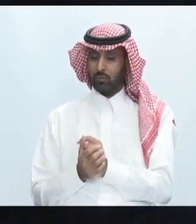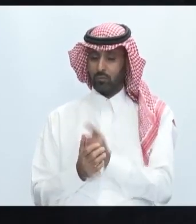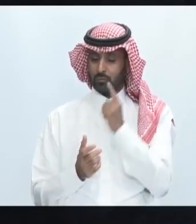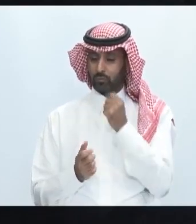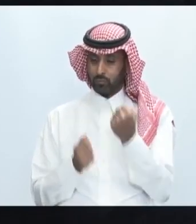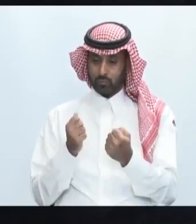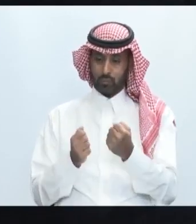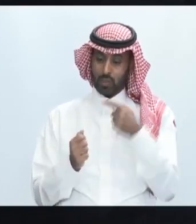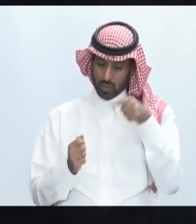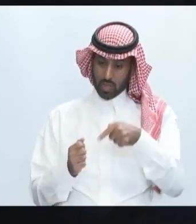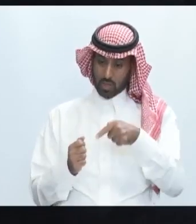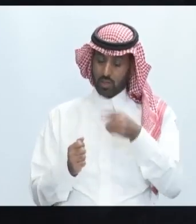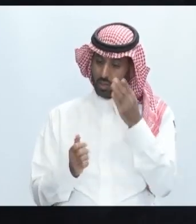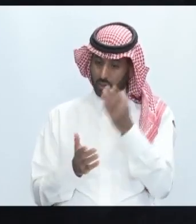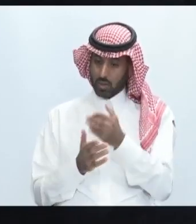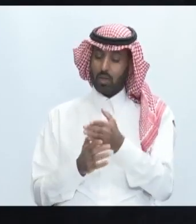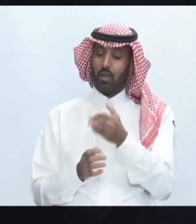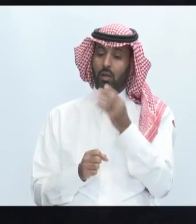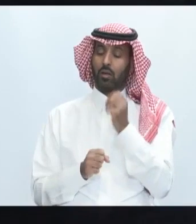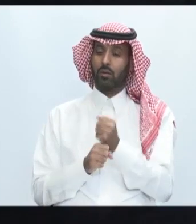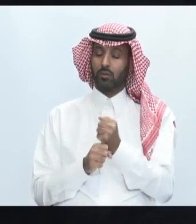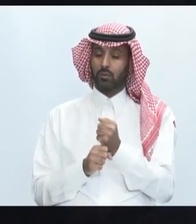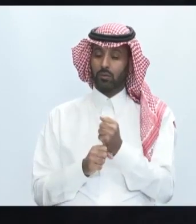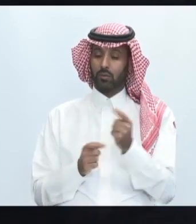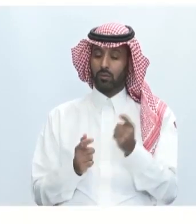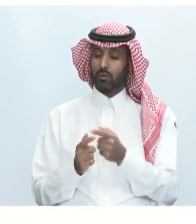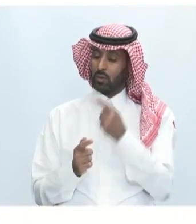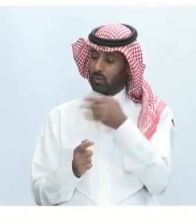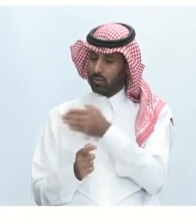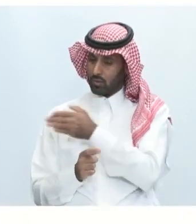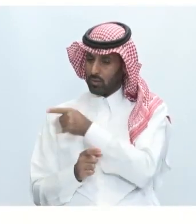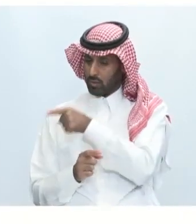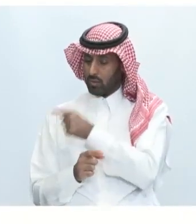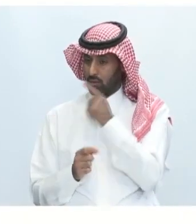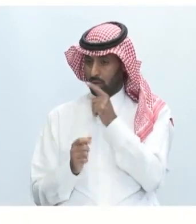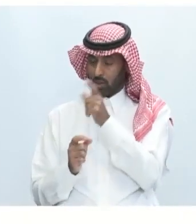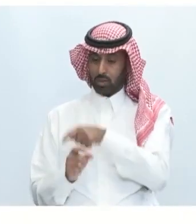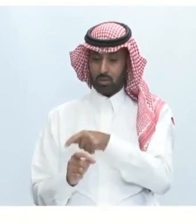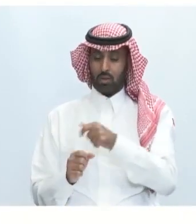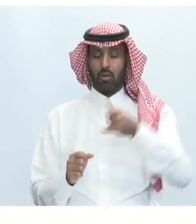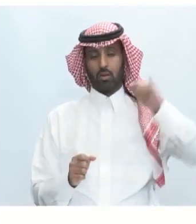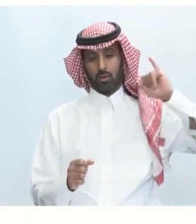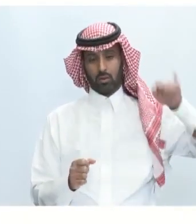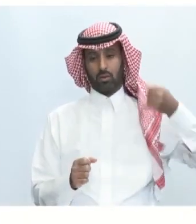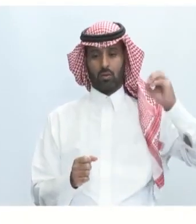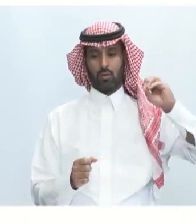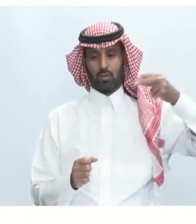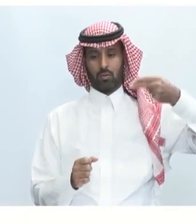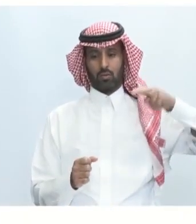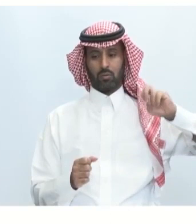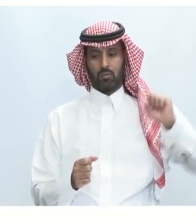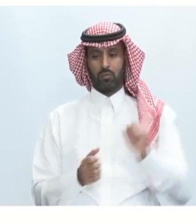car is the direct object and John here is the indirect object. So this is really